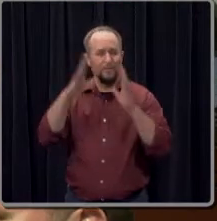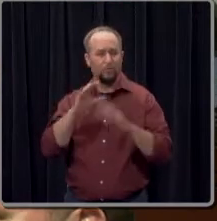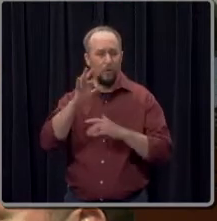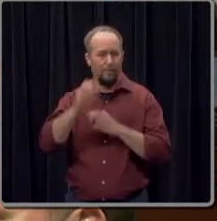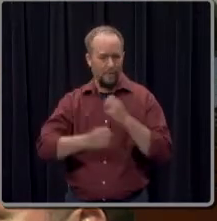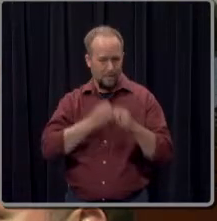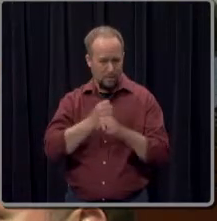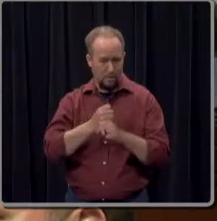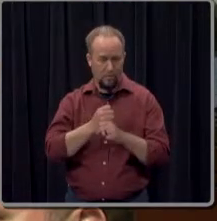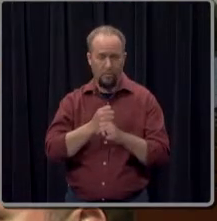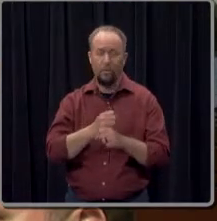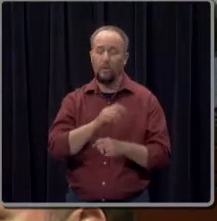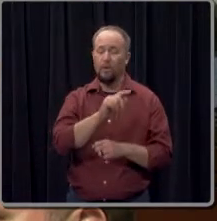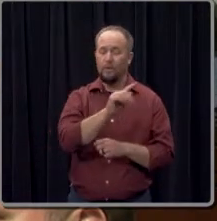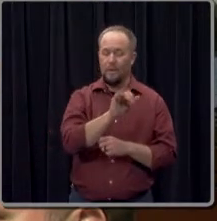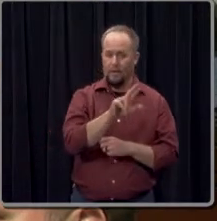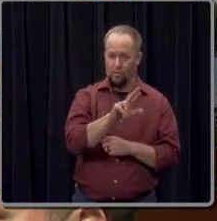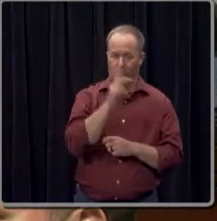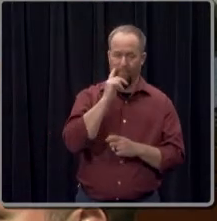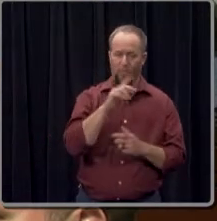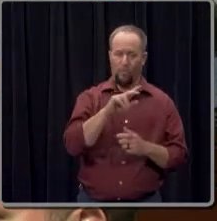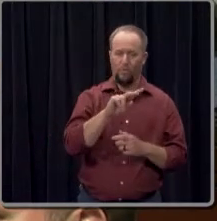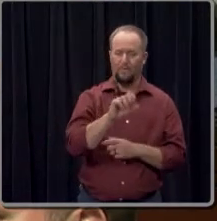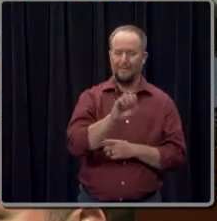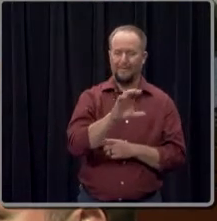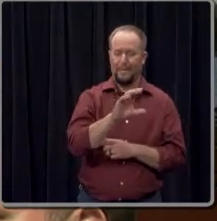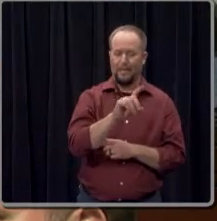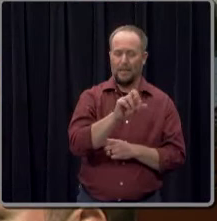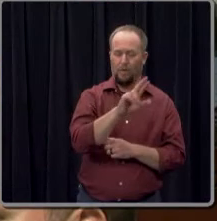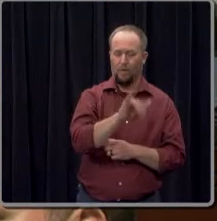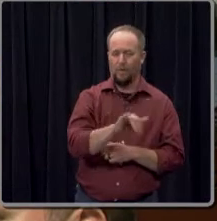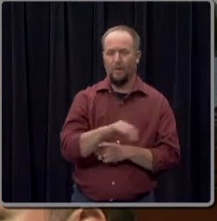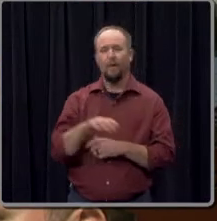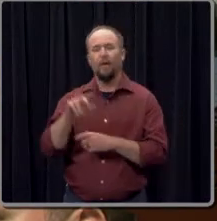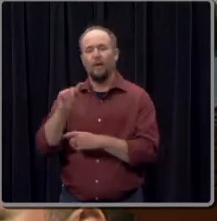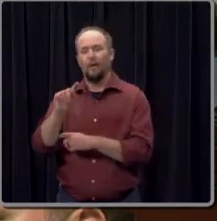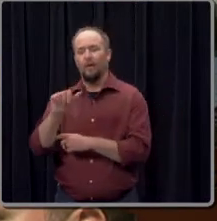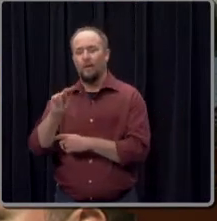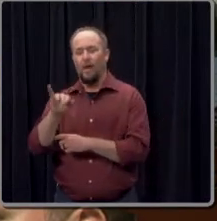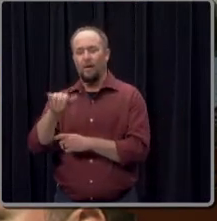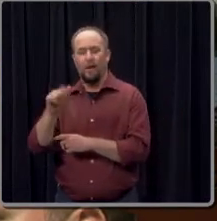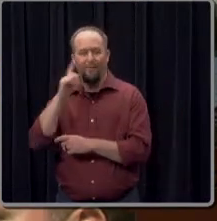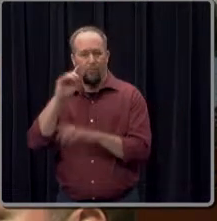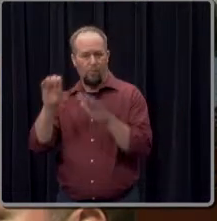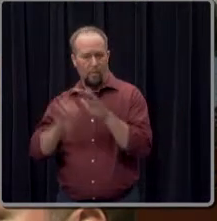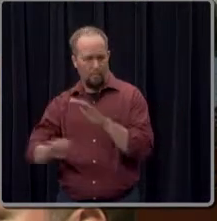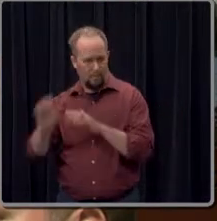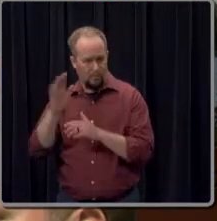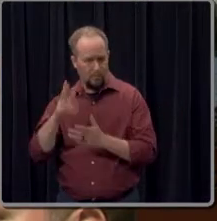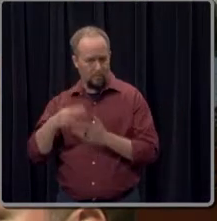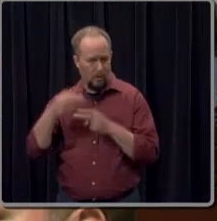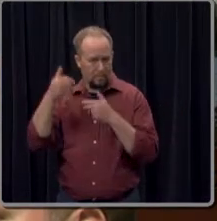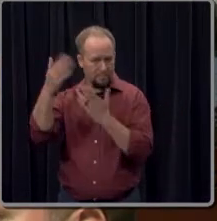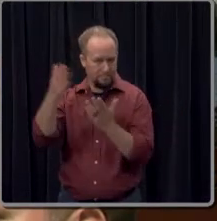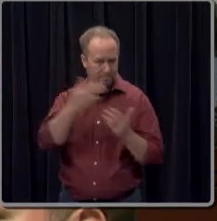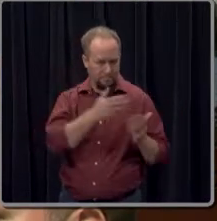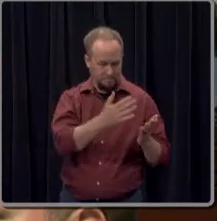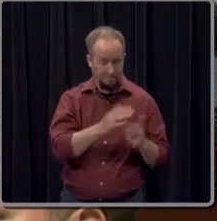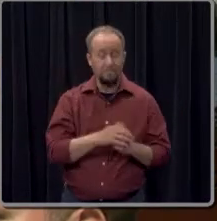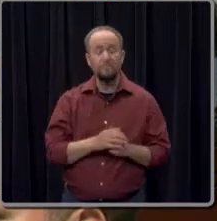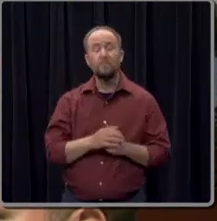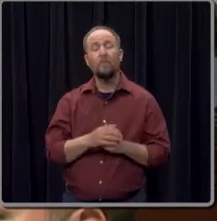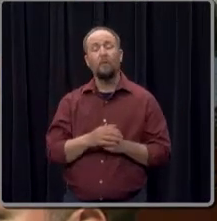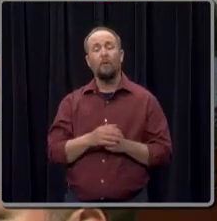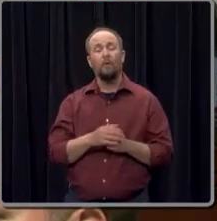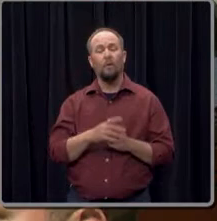district's secondary nominee, and Tanya was the district's elementary level nominee. The award recognizes excellent teaching in the elementary